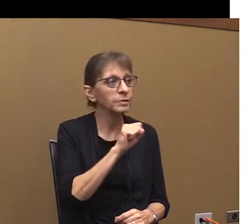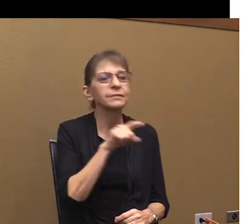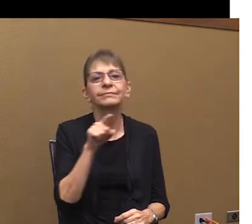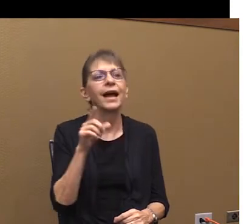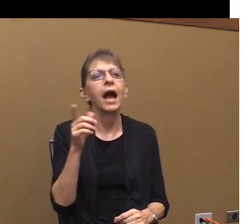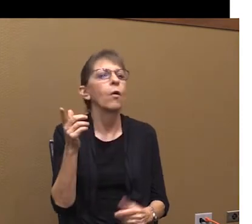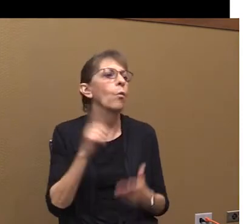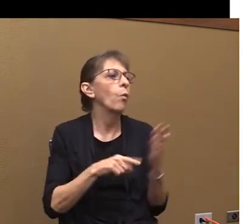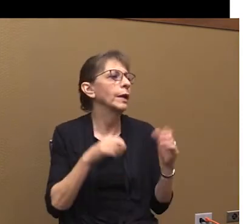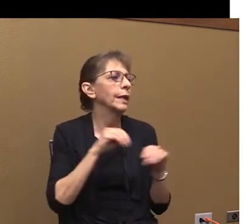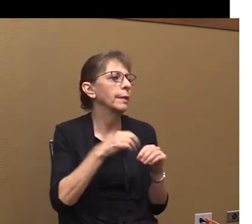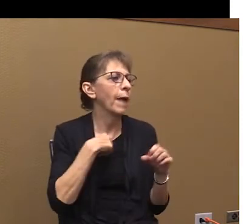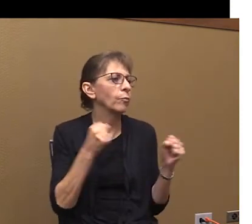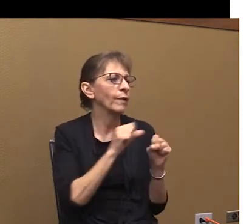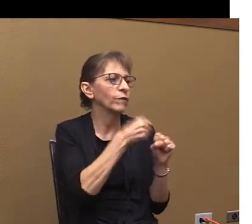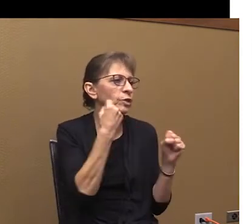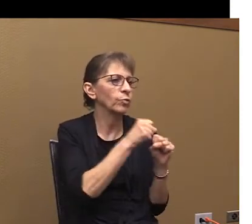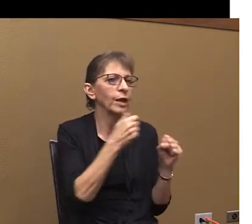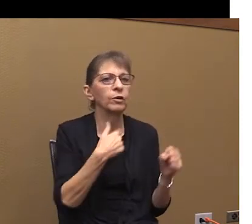or